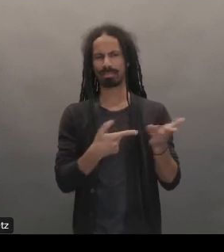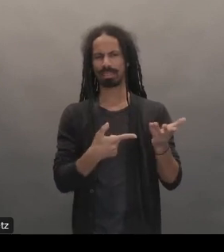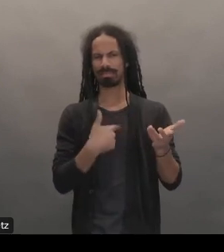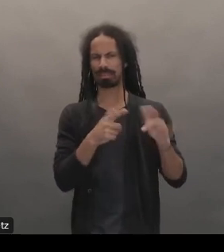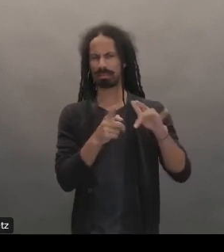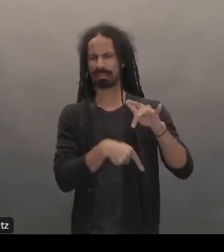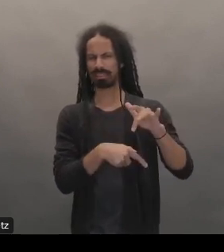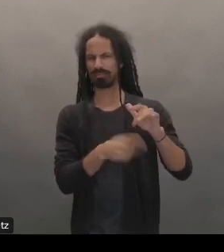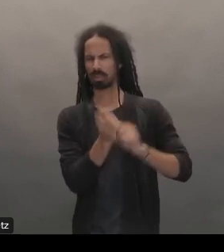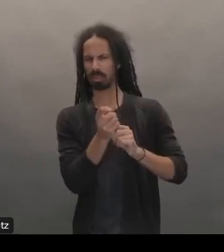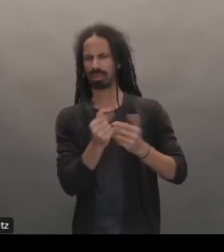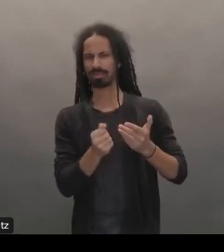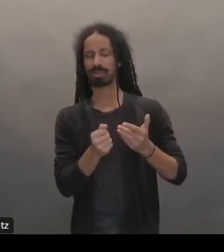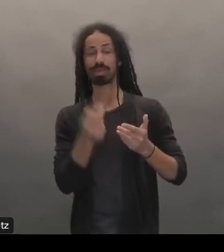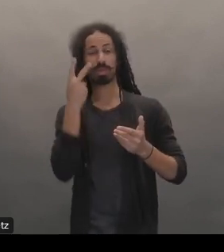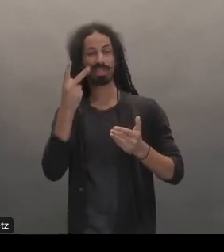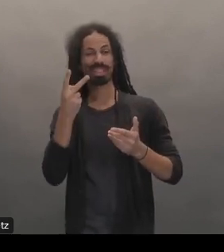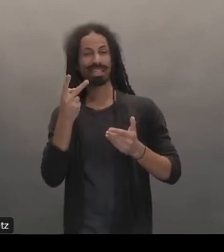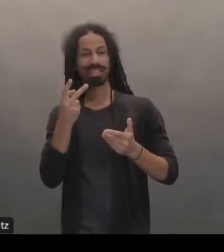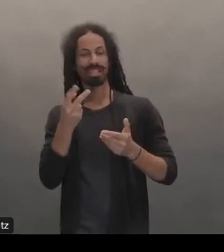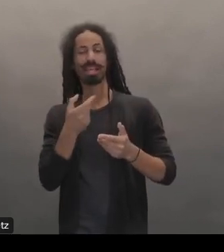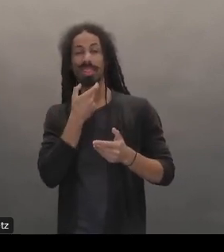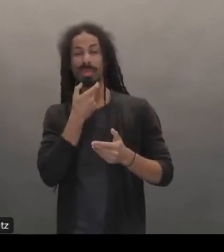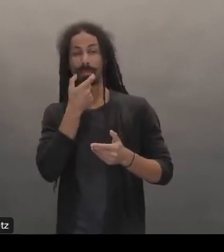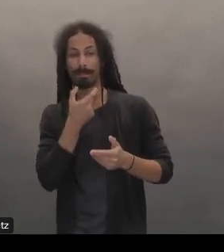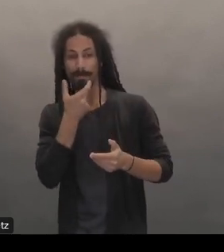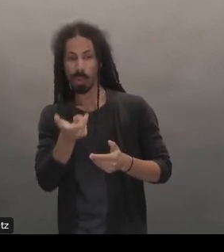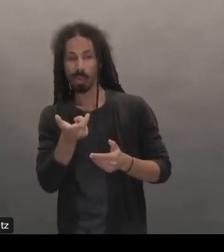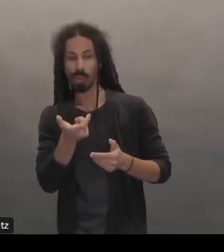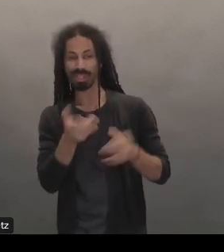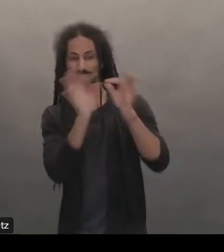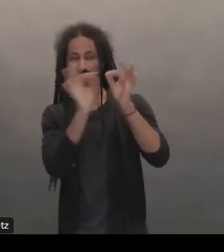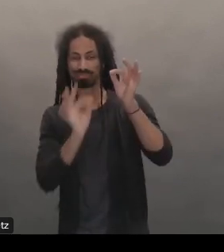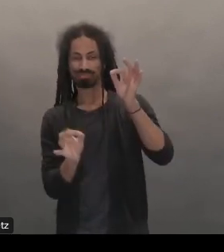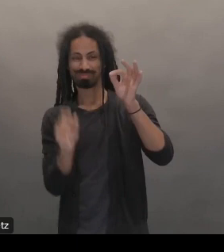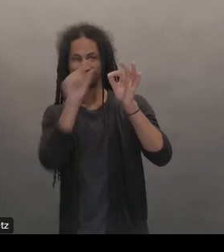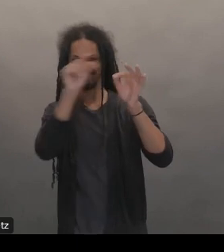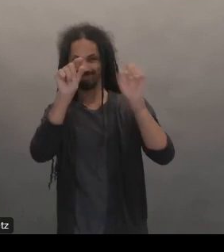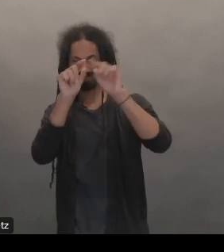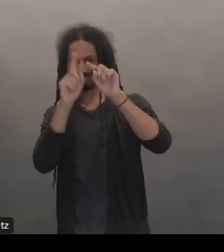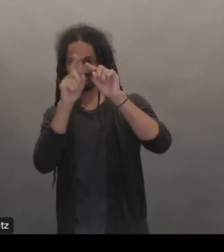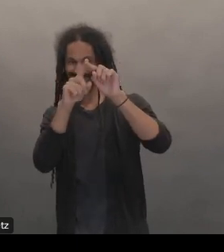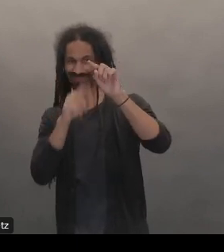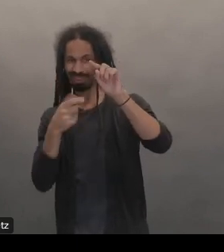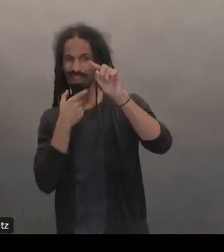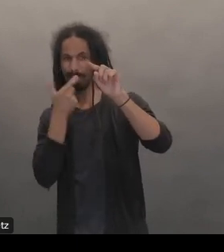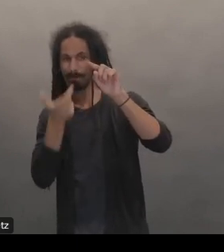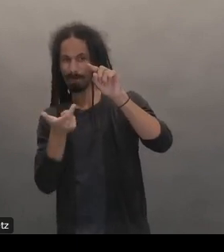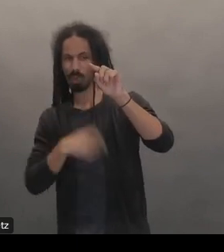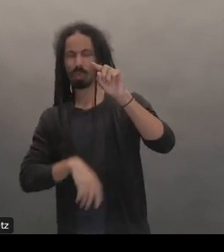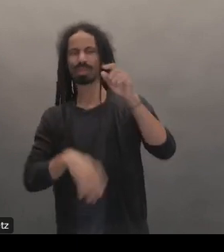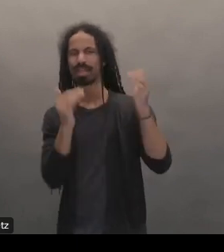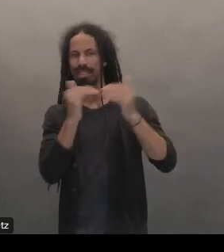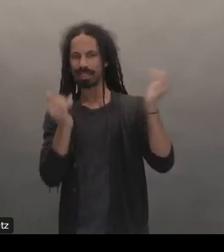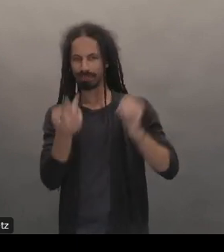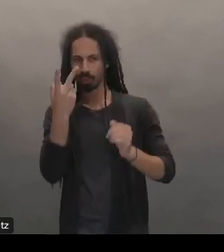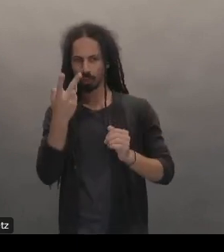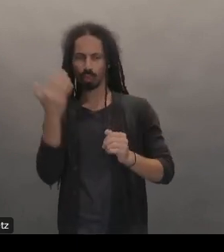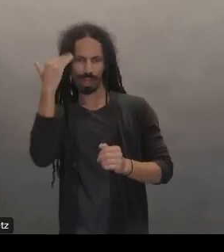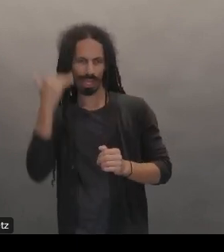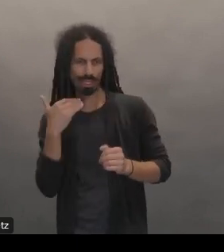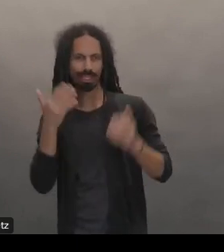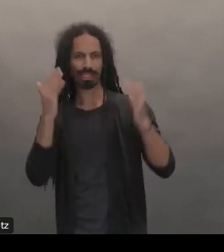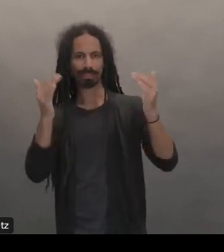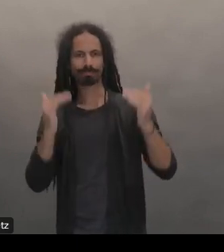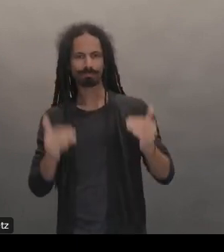see that those bolded parts there above the paragraphs where it says title of paper, level 2 heading in the introduction,